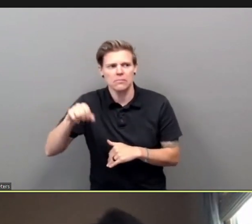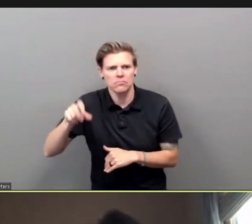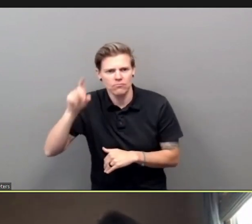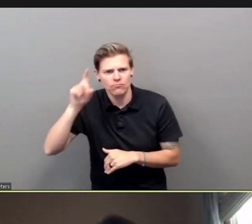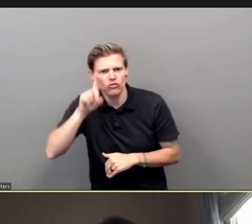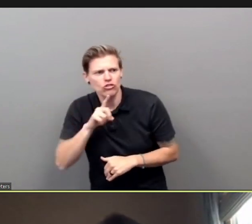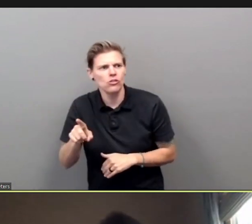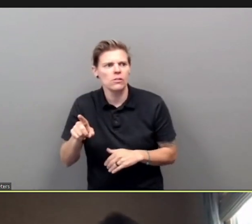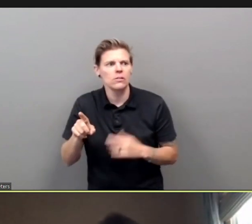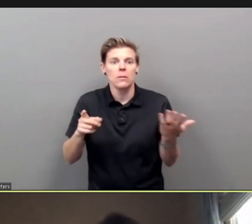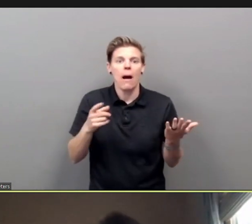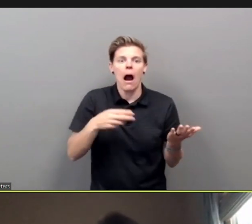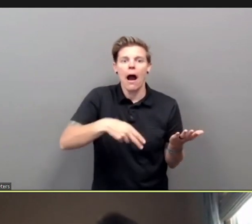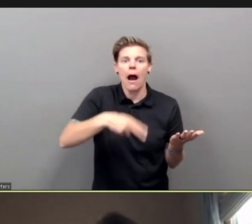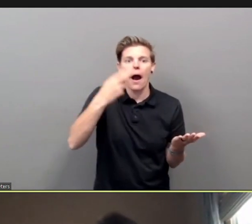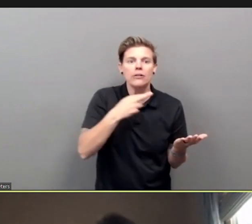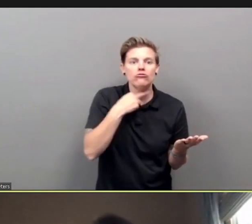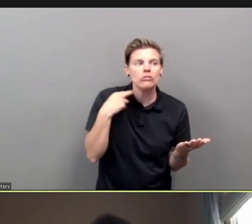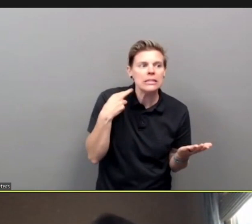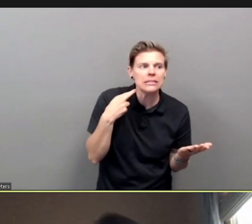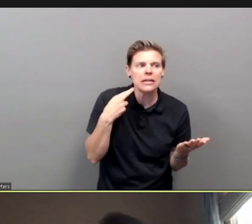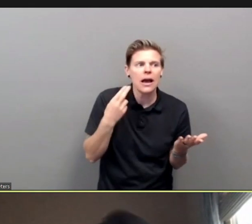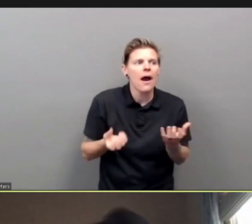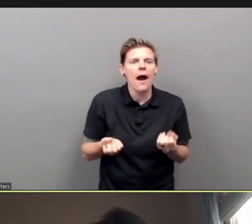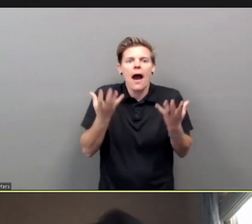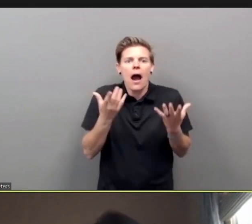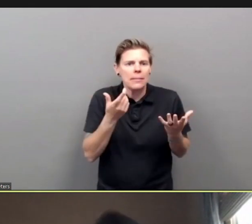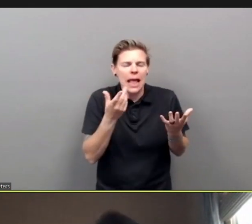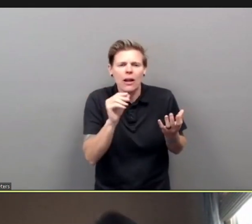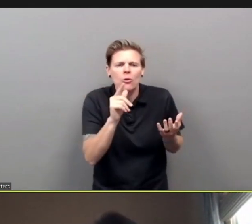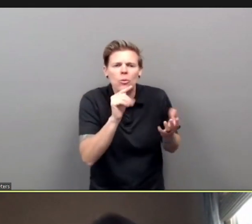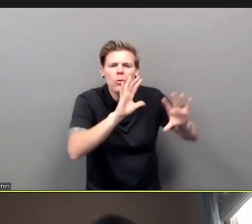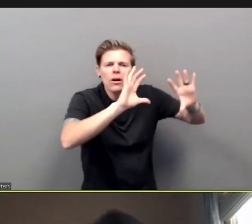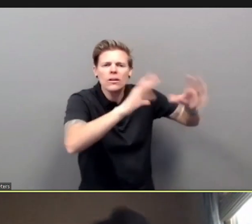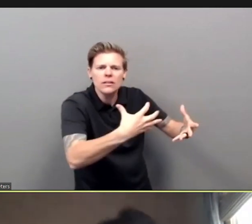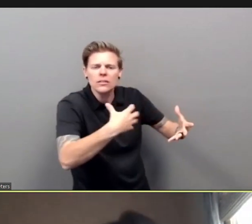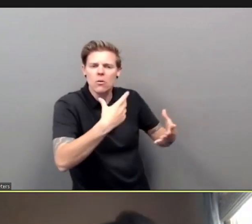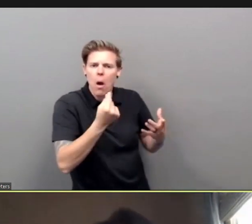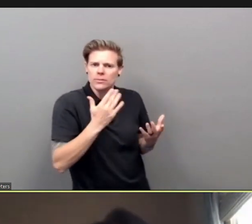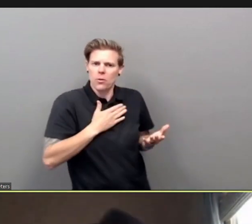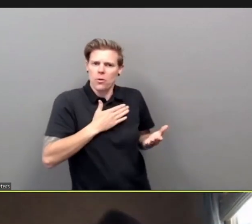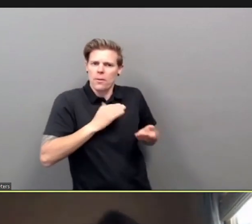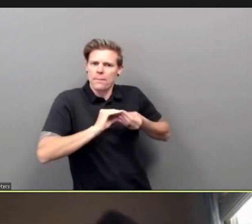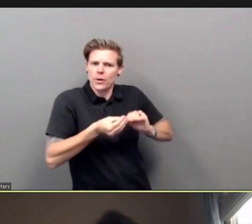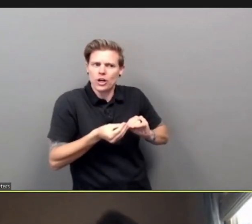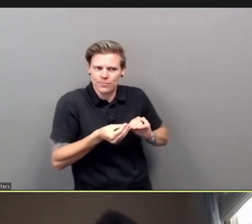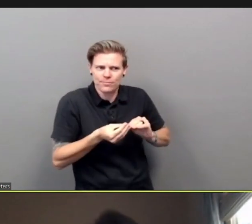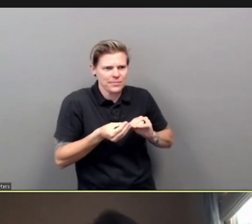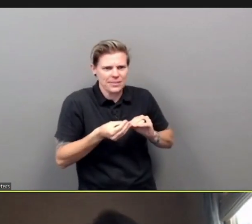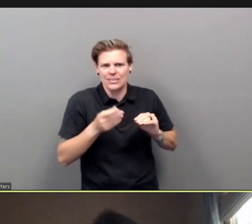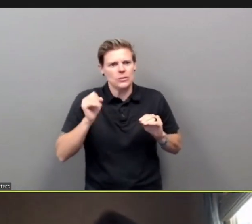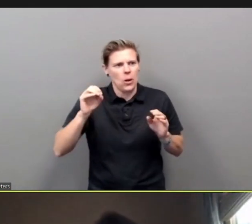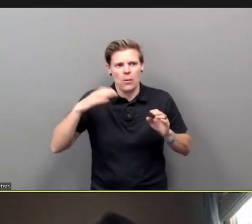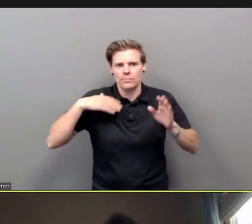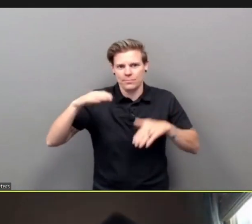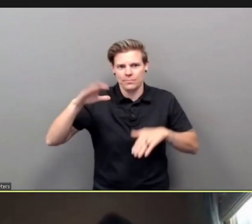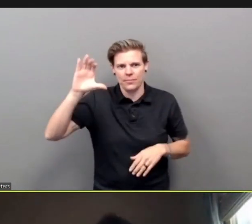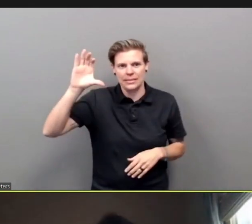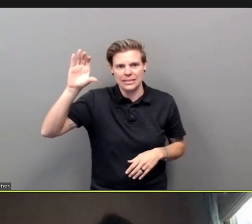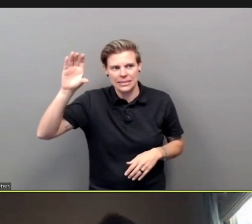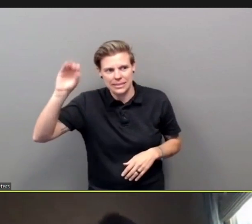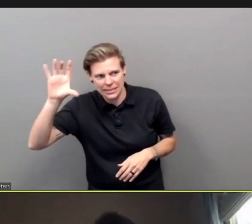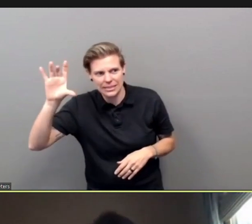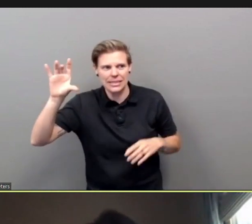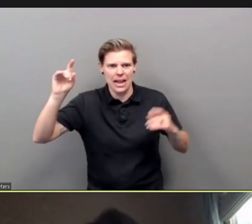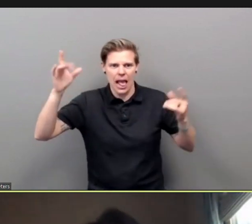COVID? We're still awaiting that recommendation from ACIP and CDC and the medical advisory team. So once we have